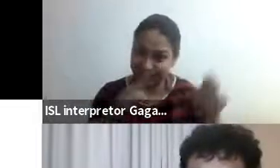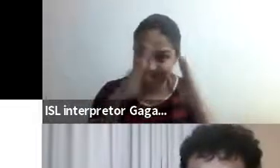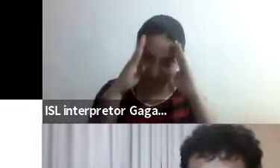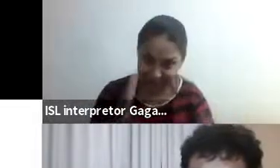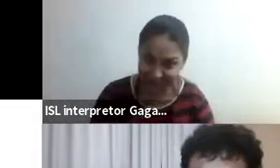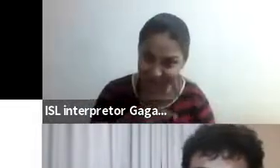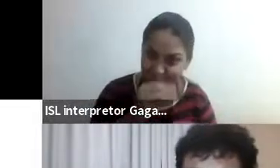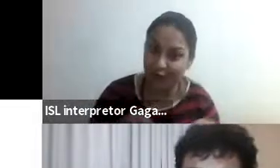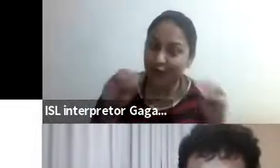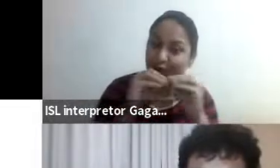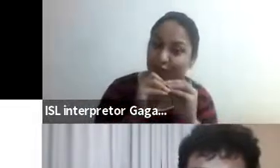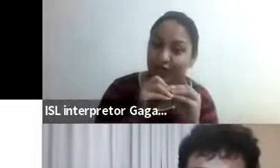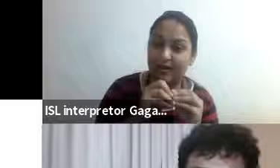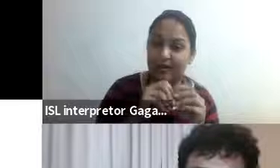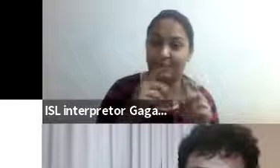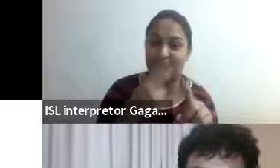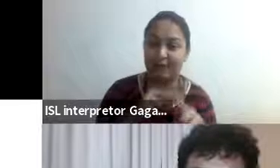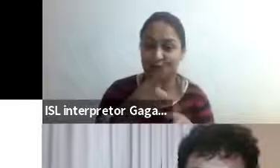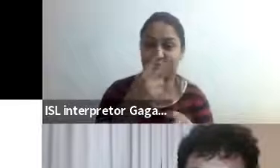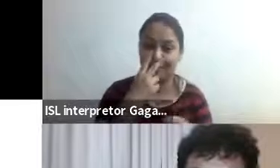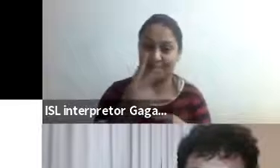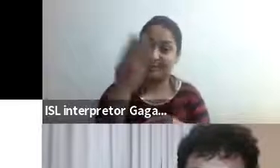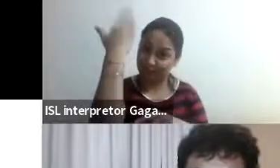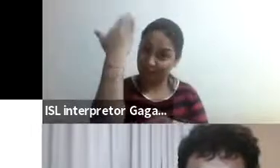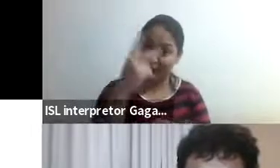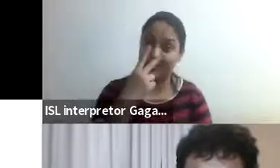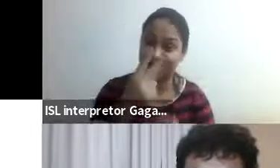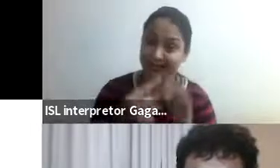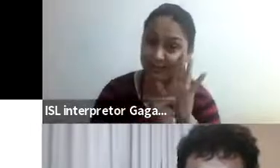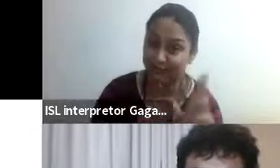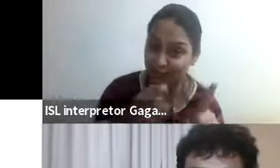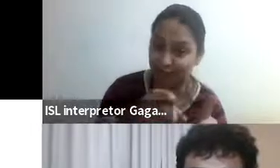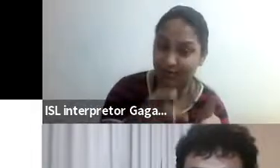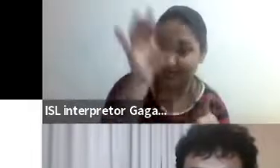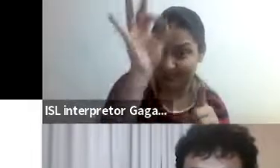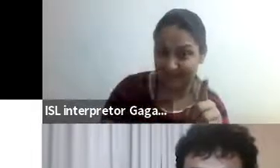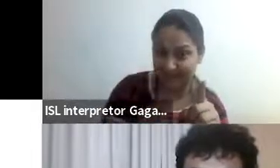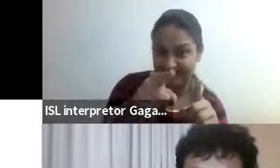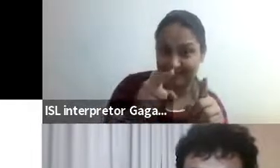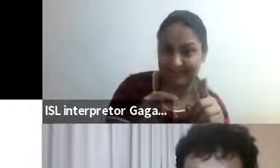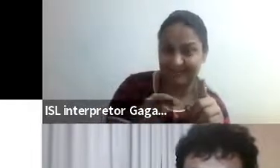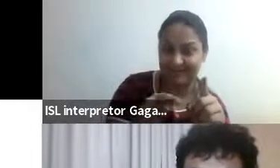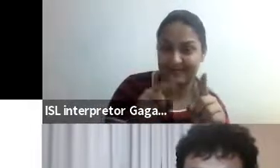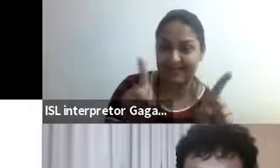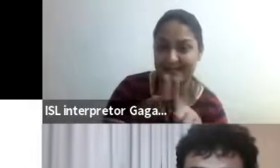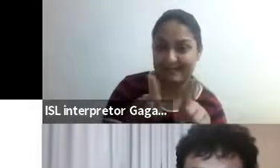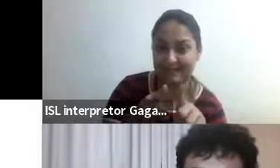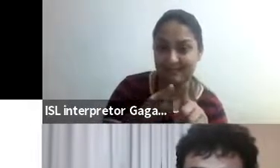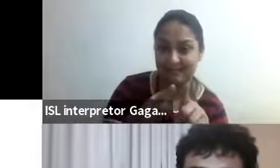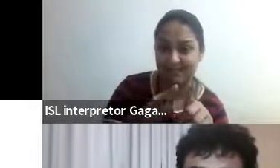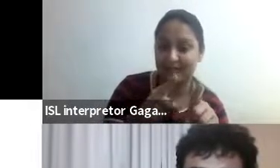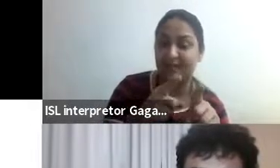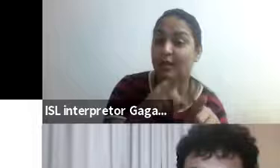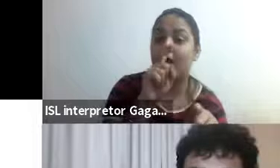on much, because if you look at the previous paintings, the flora hasn't like changed that much, but the